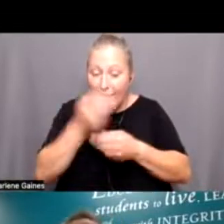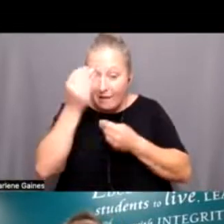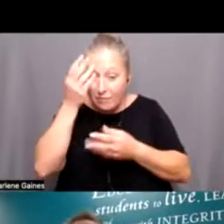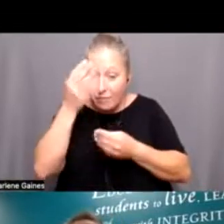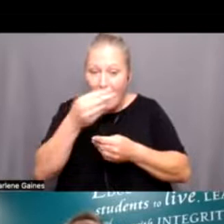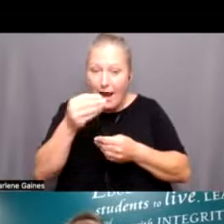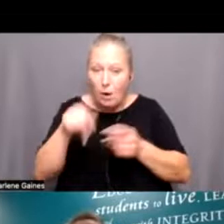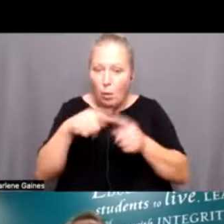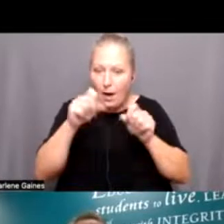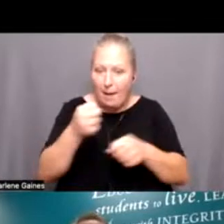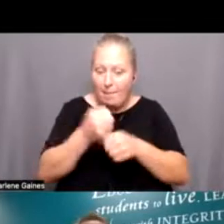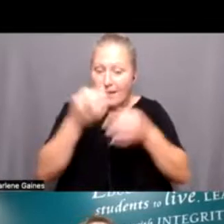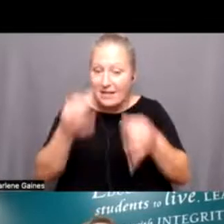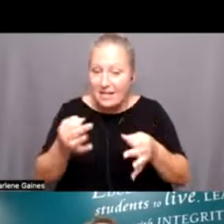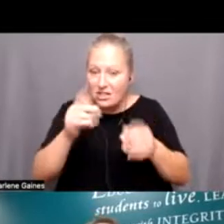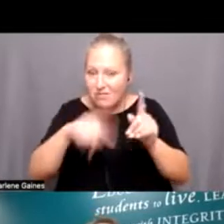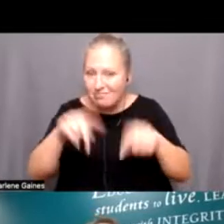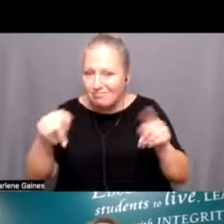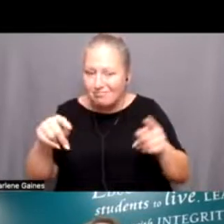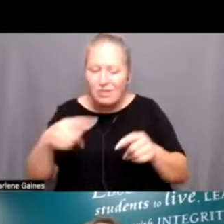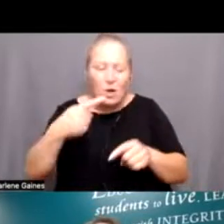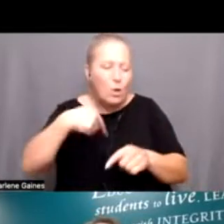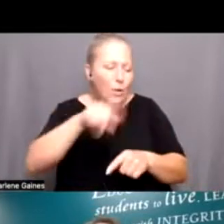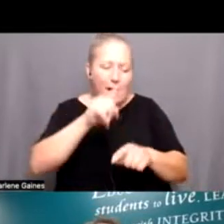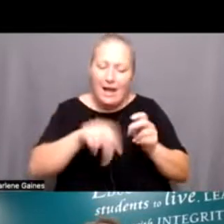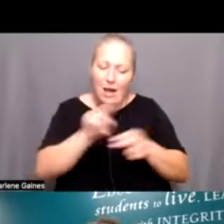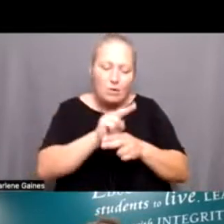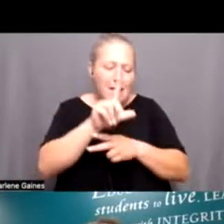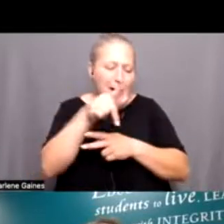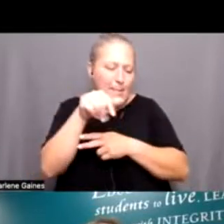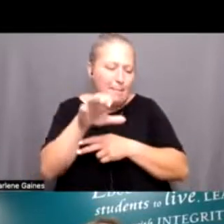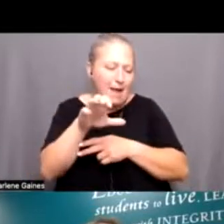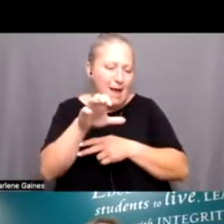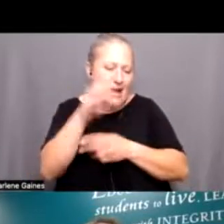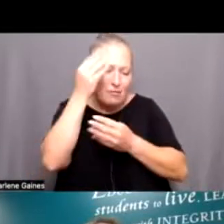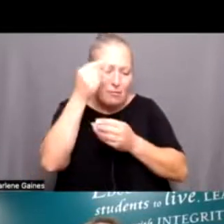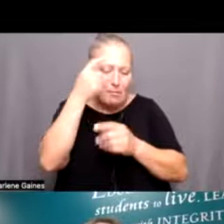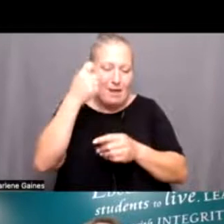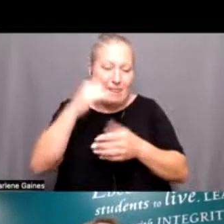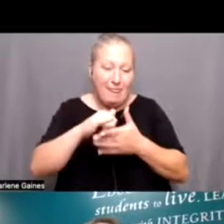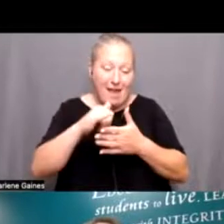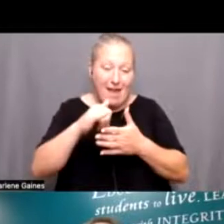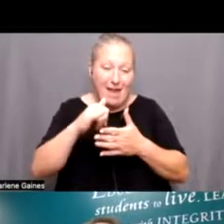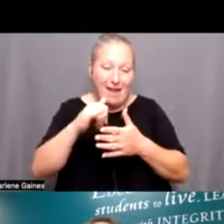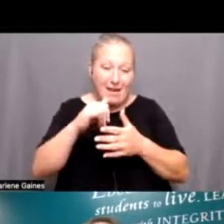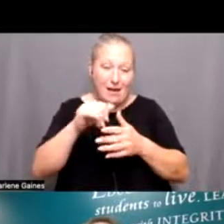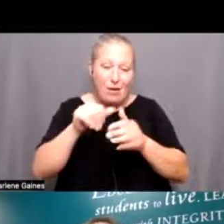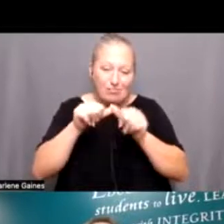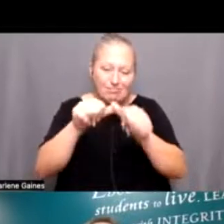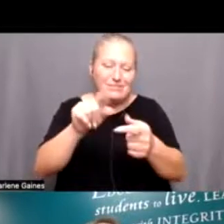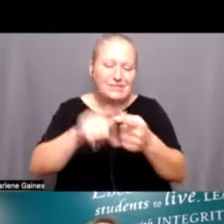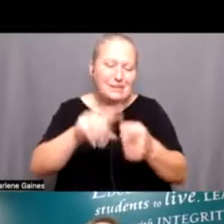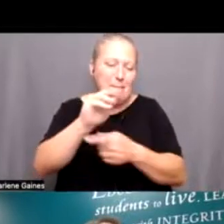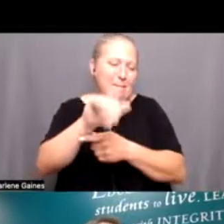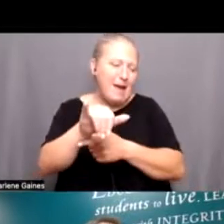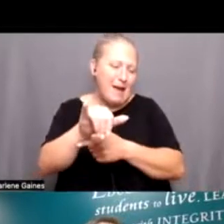cetera? We wouldn't be able to use the current LPAC data because the window actually for the LPAC continues through May.